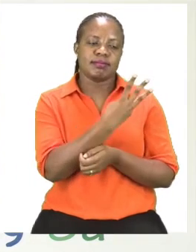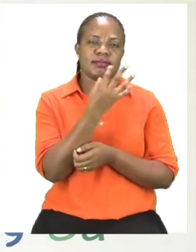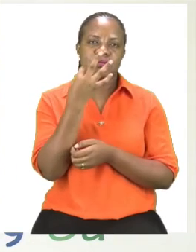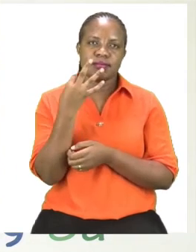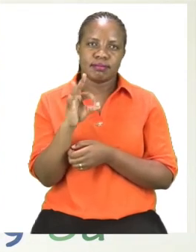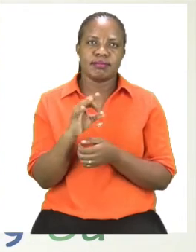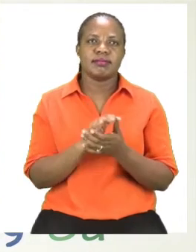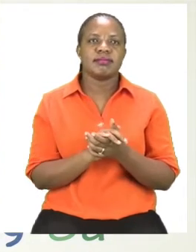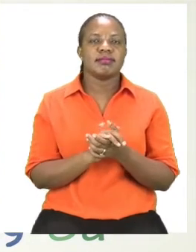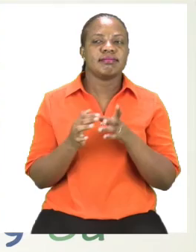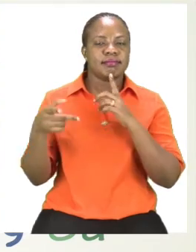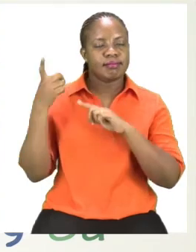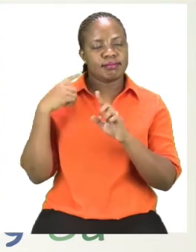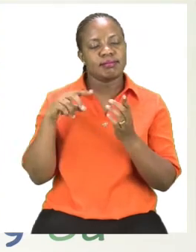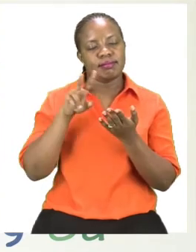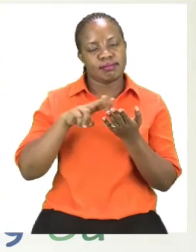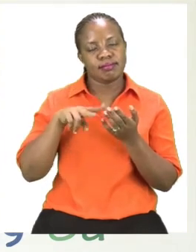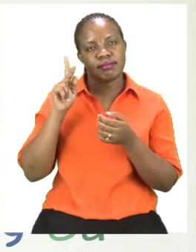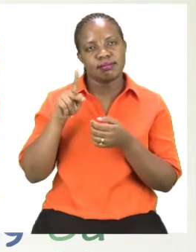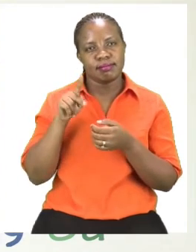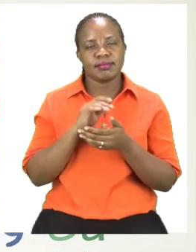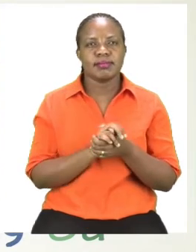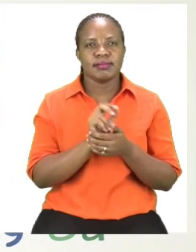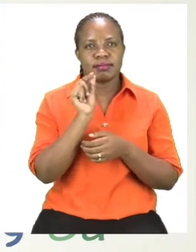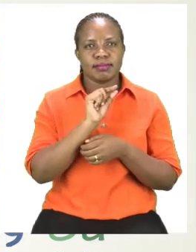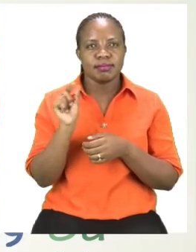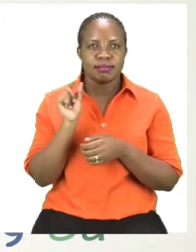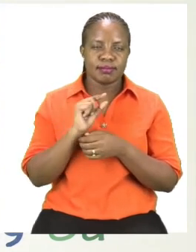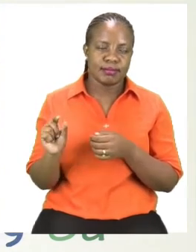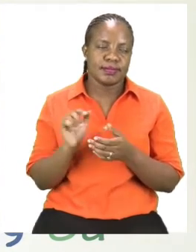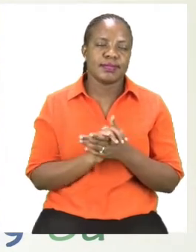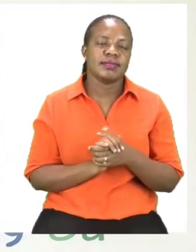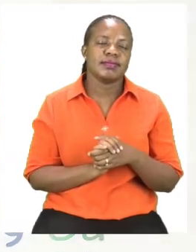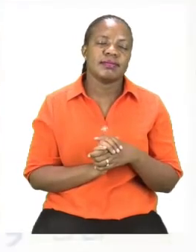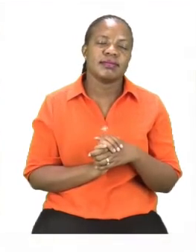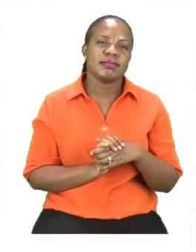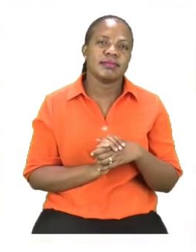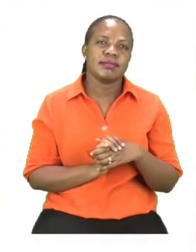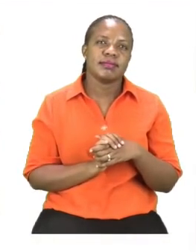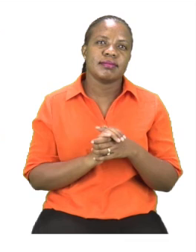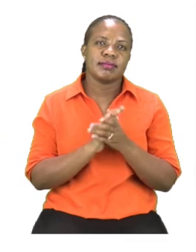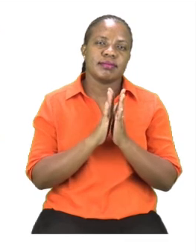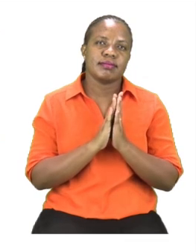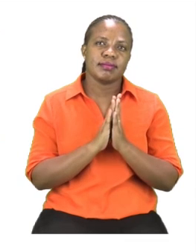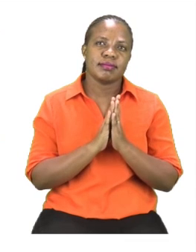the right thing. Now our sum says on page